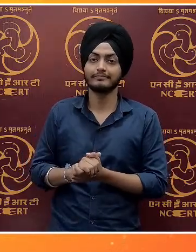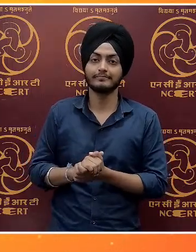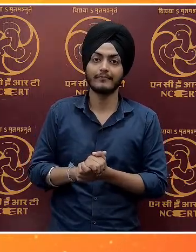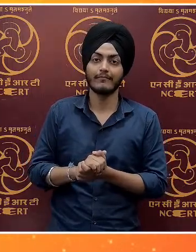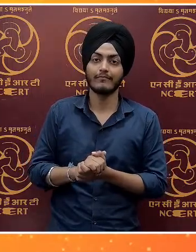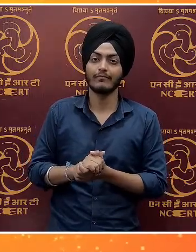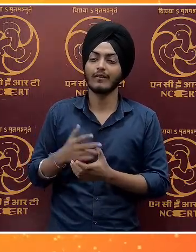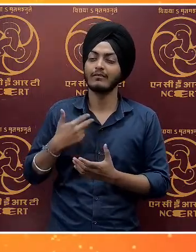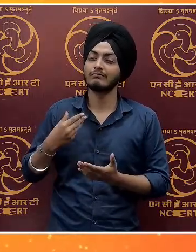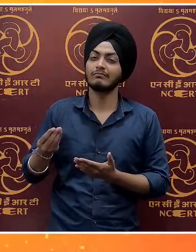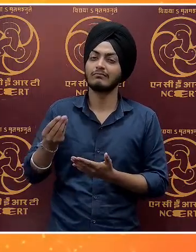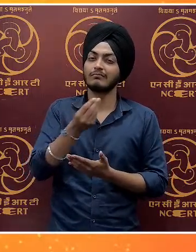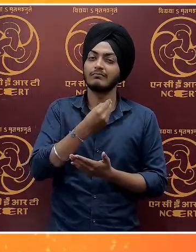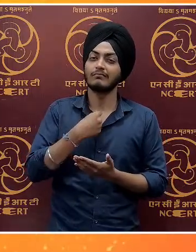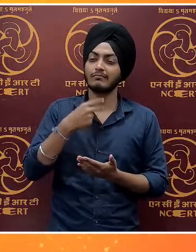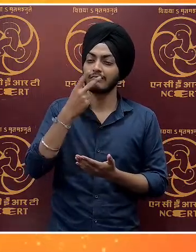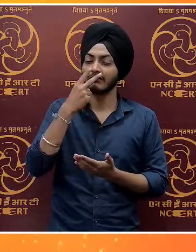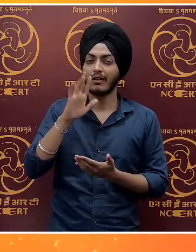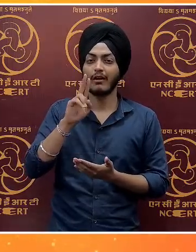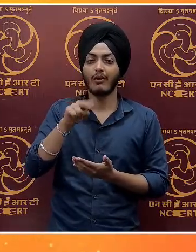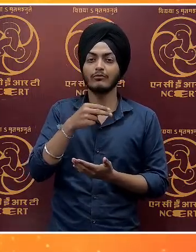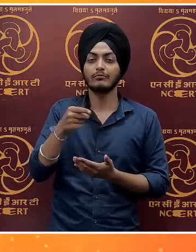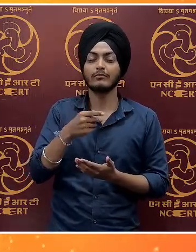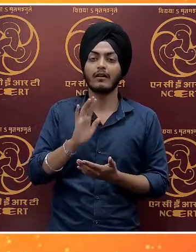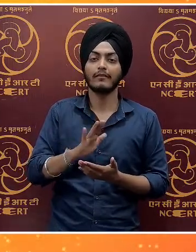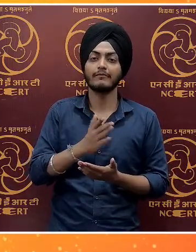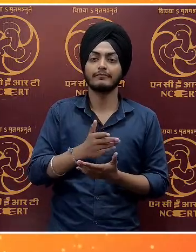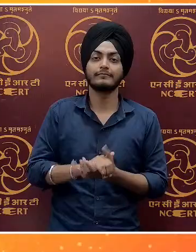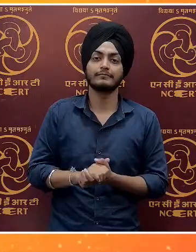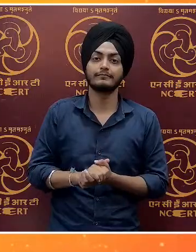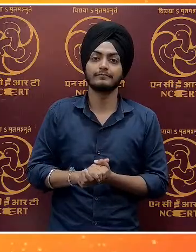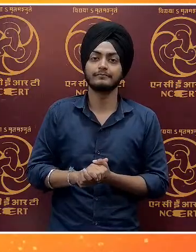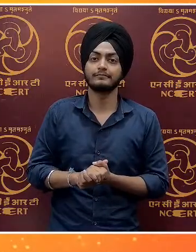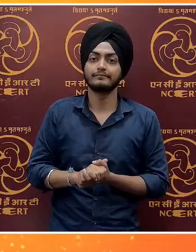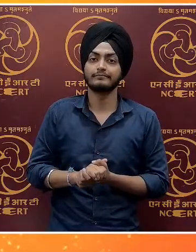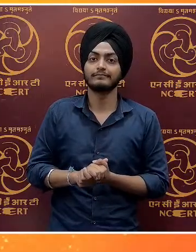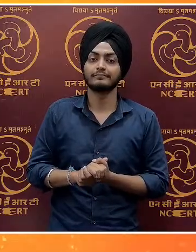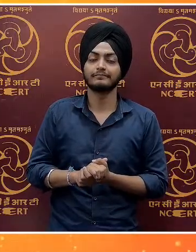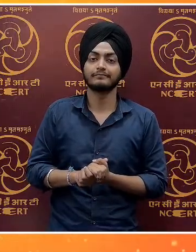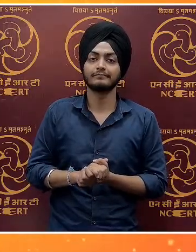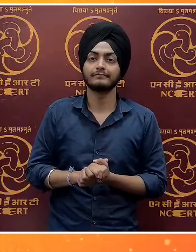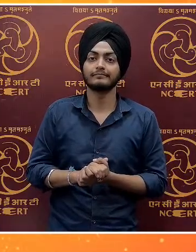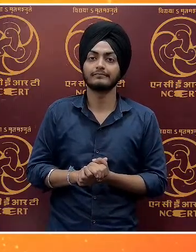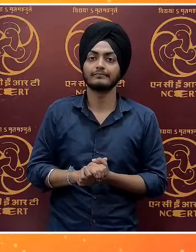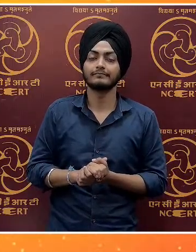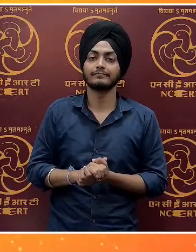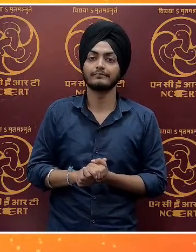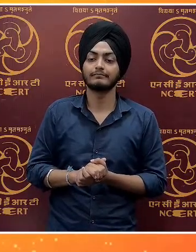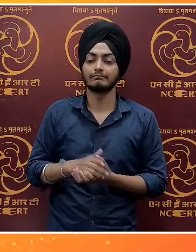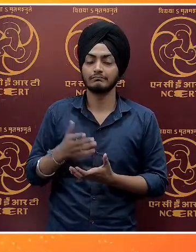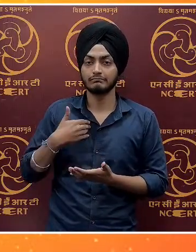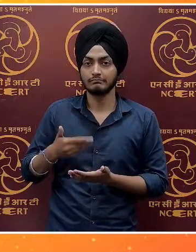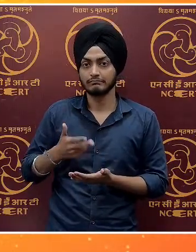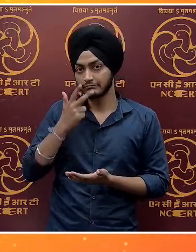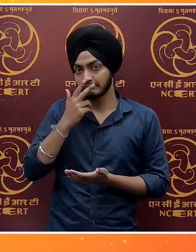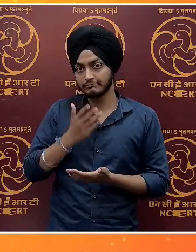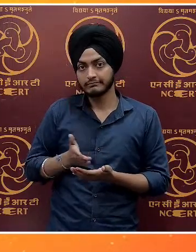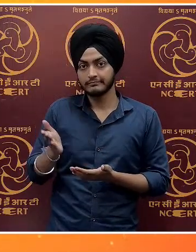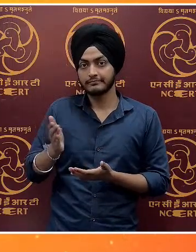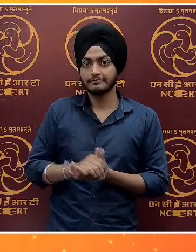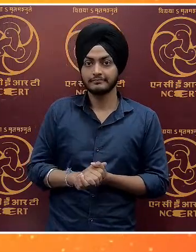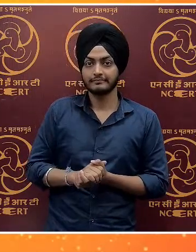see that people use in the hospital also. Yes, hospitals, absolutely. Patients use them. Definitely. Okay, let's move ahead.